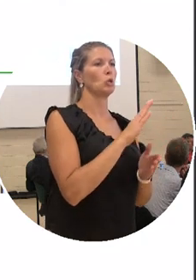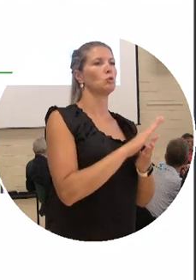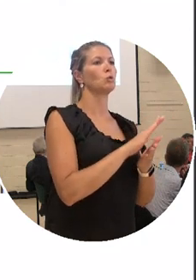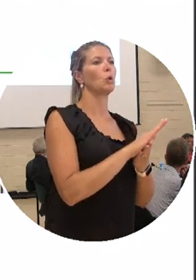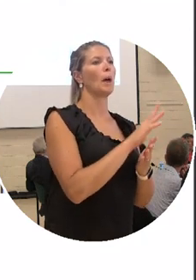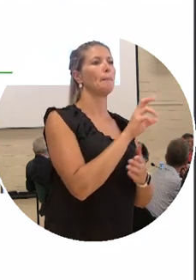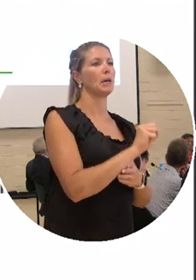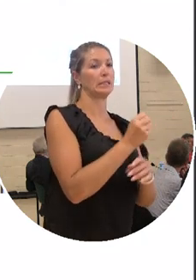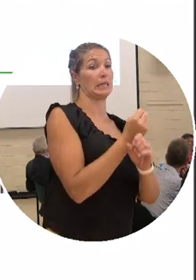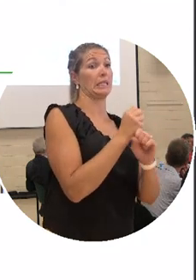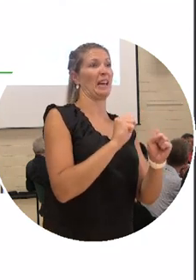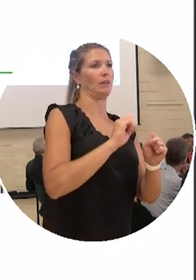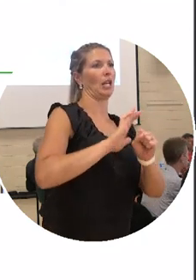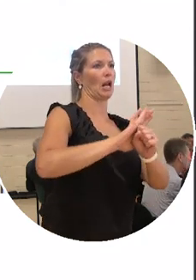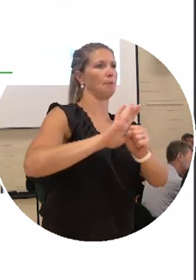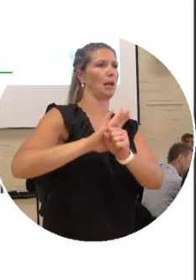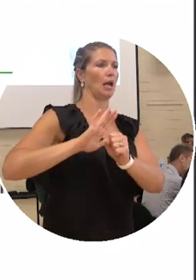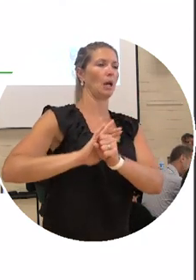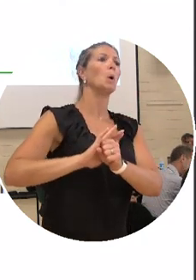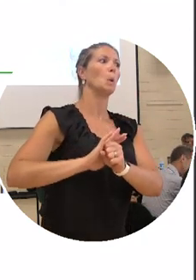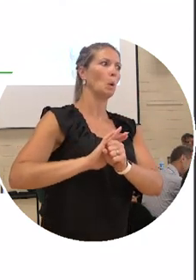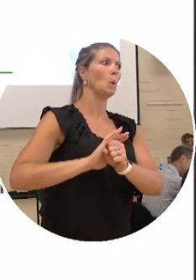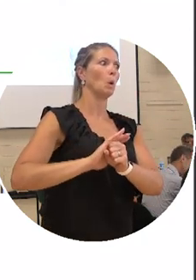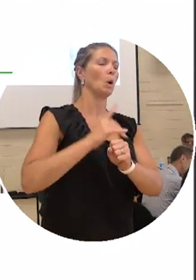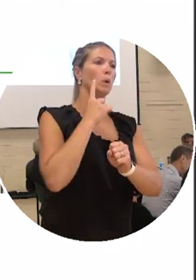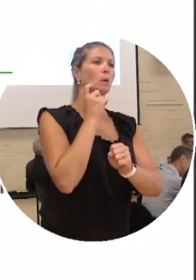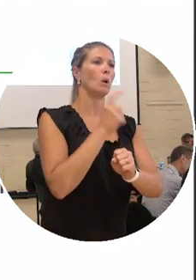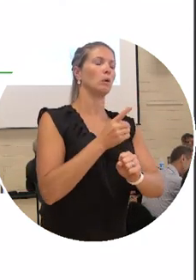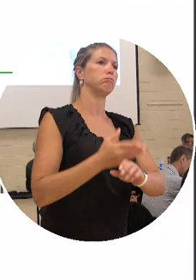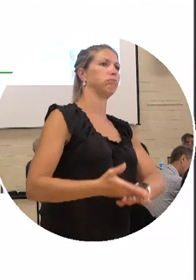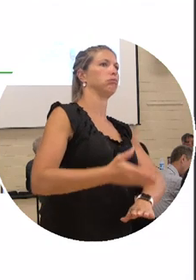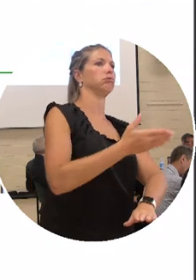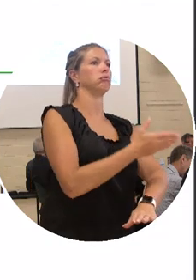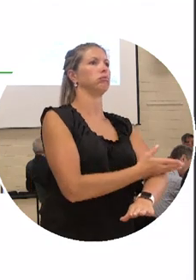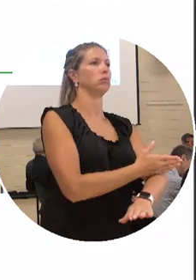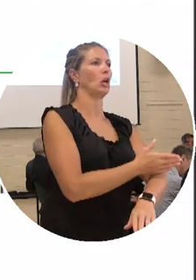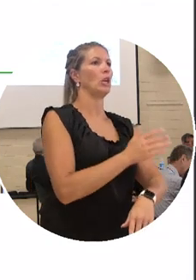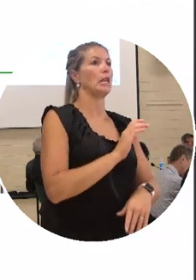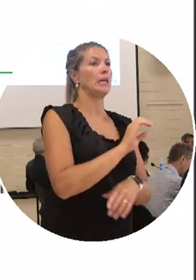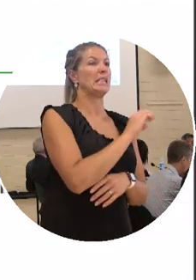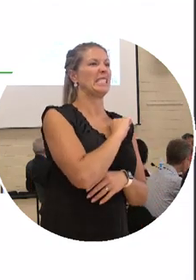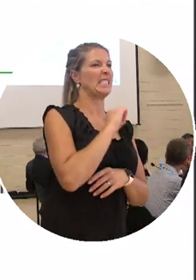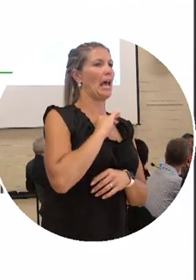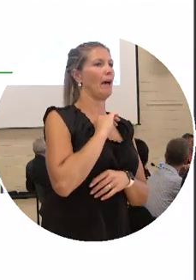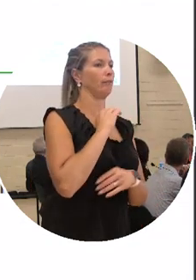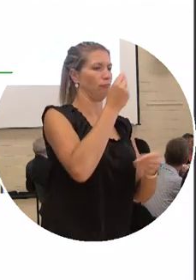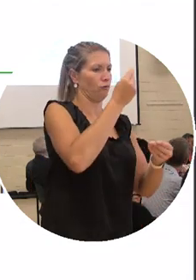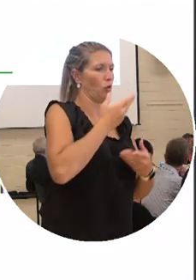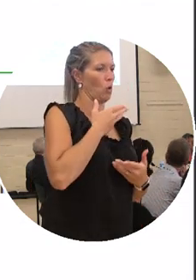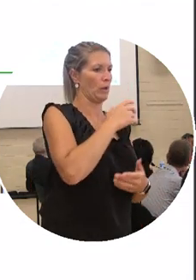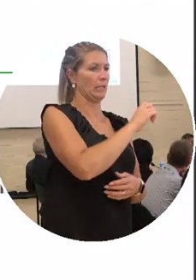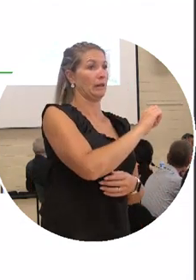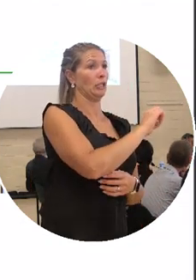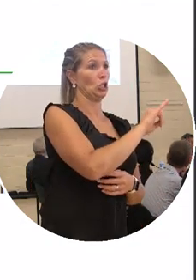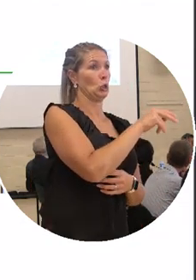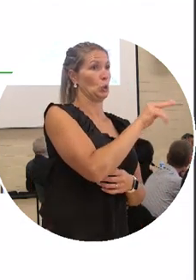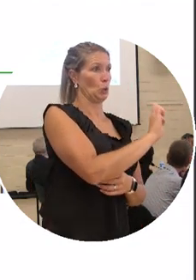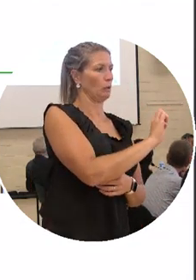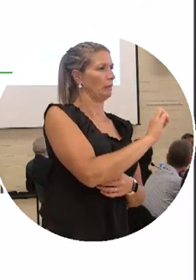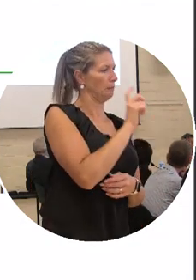This was a result of your motion that you gave to us as a staff in June, and we immediately had great cooperation from the